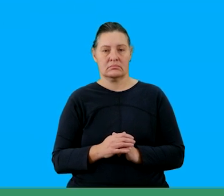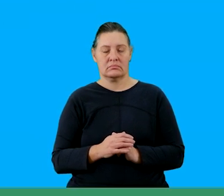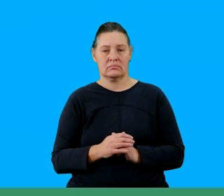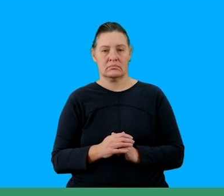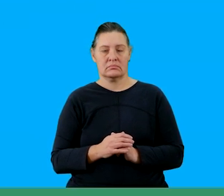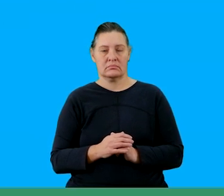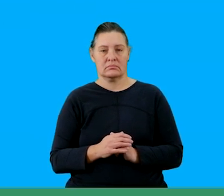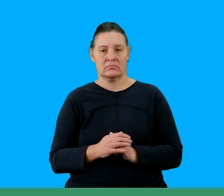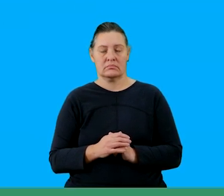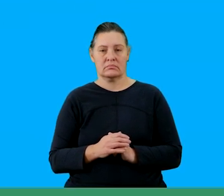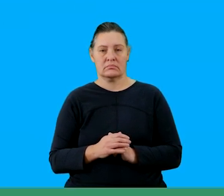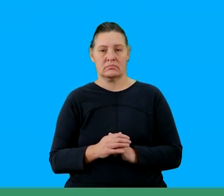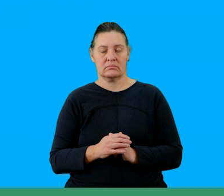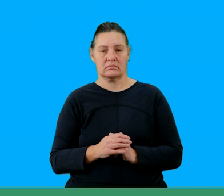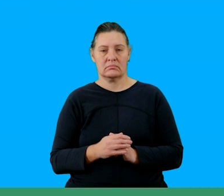the